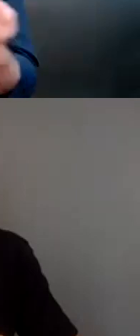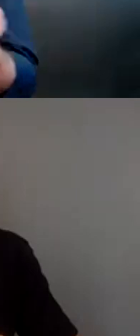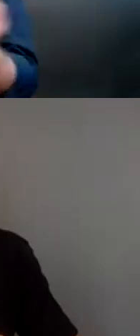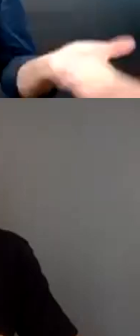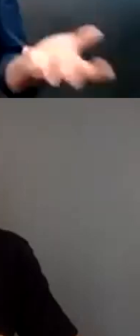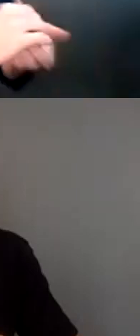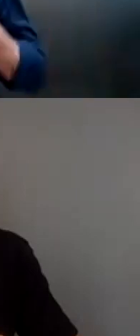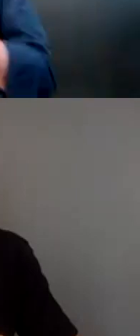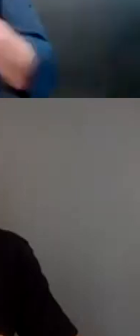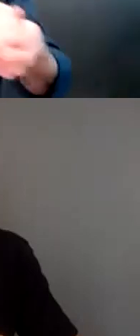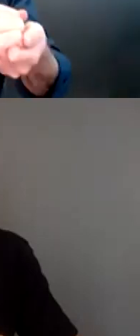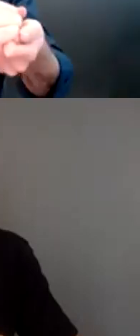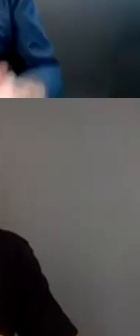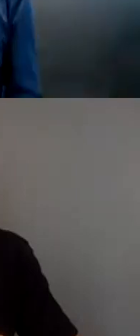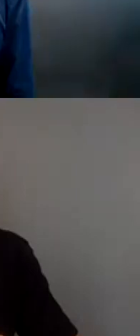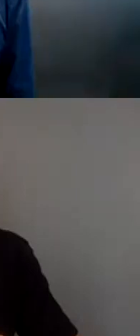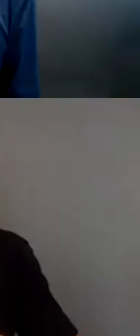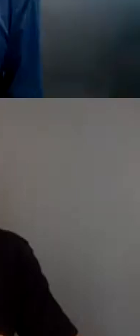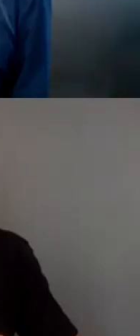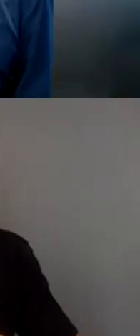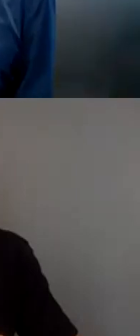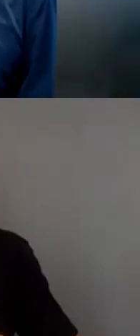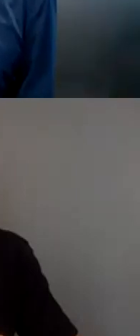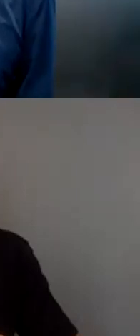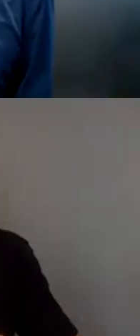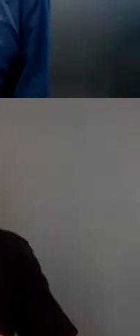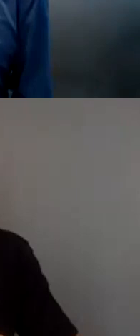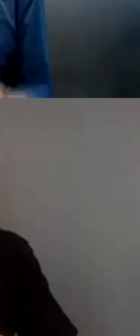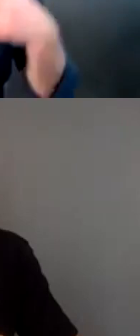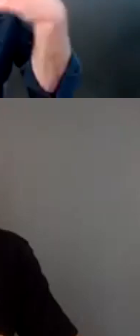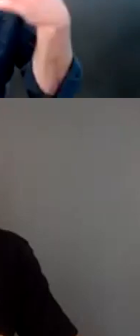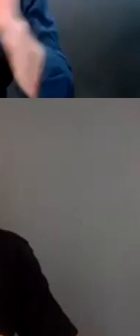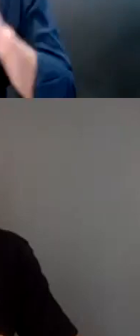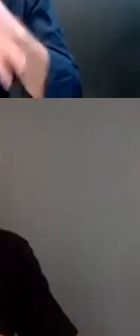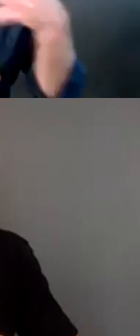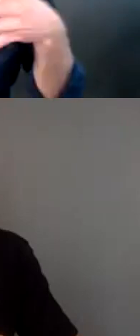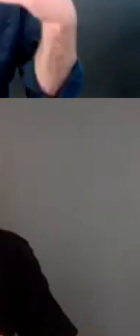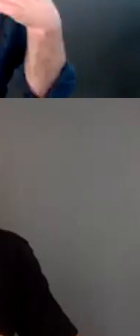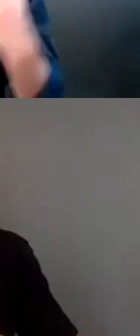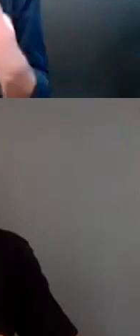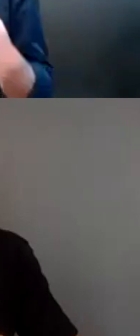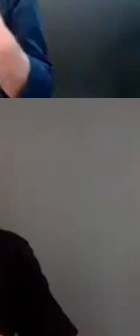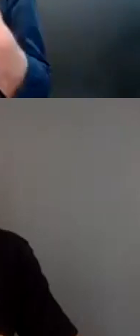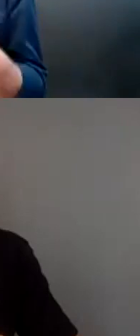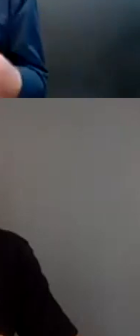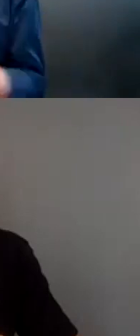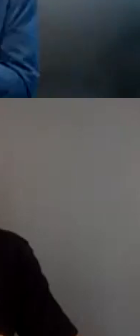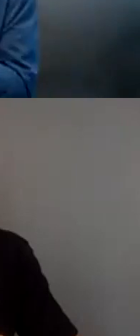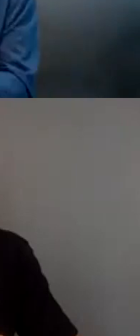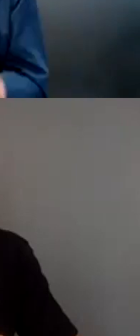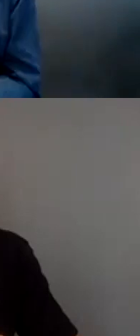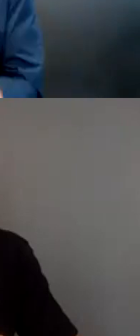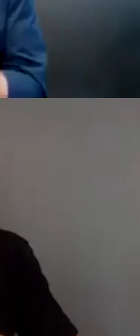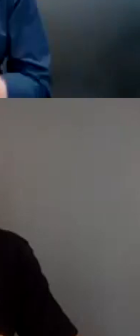other values of the trauma violence informed principles and implementing them, driving them into our organizations